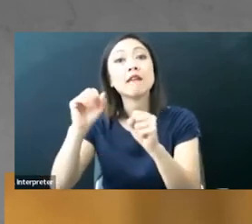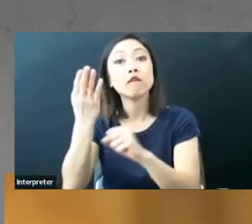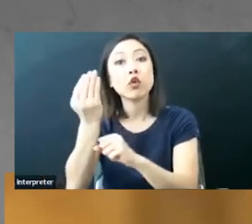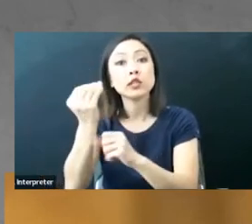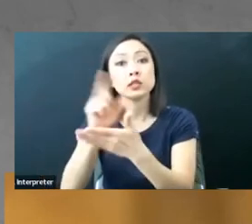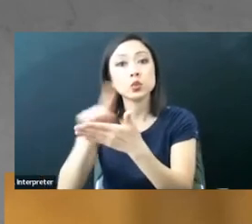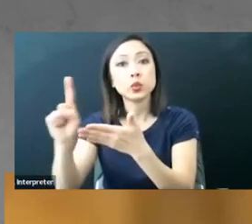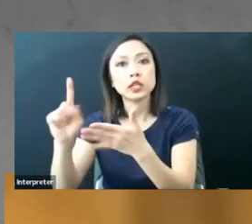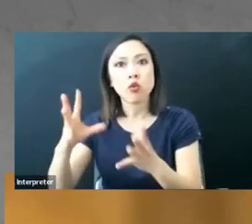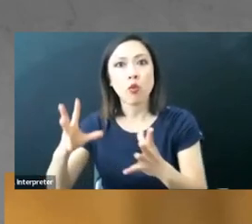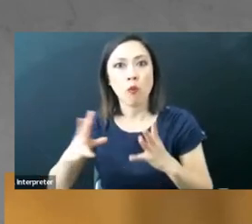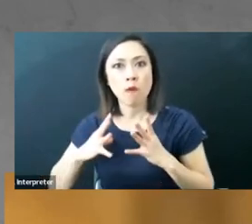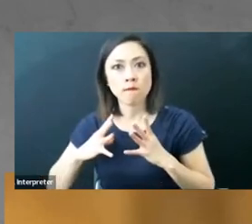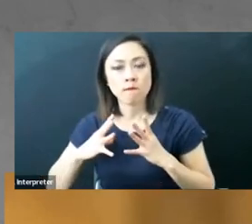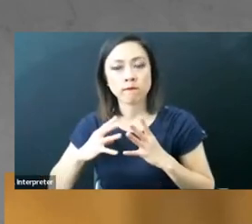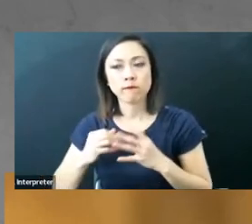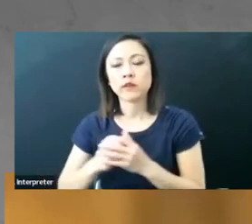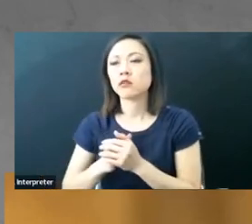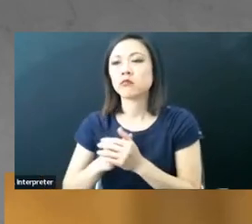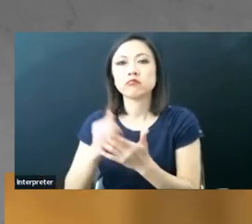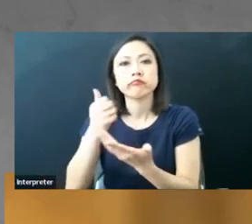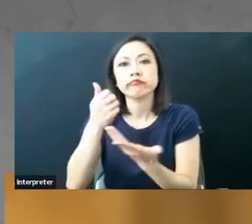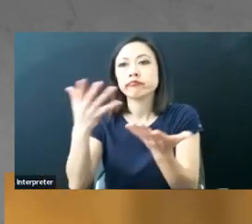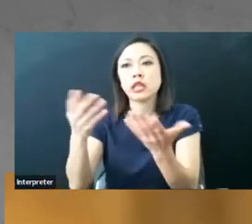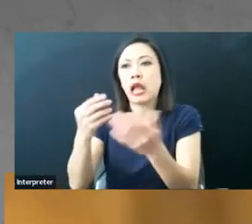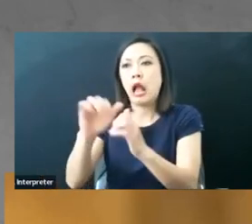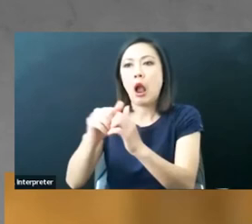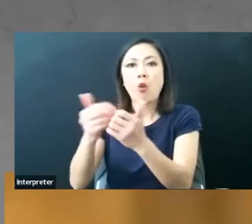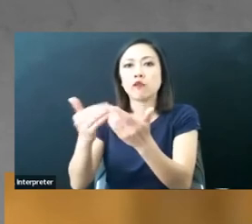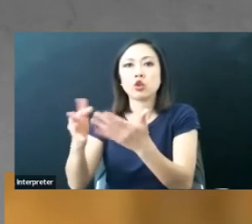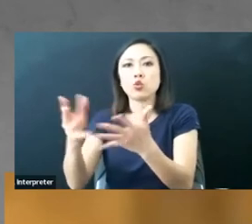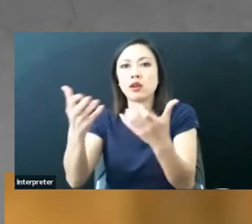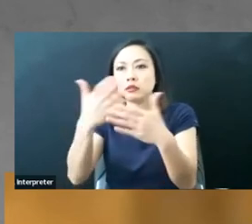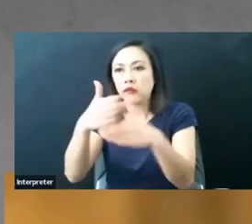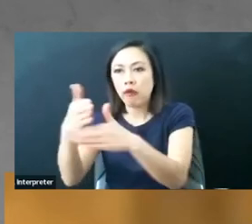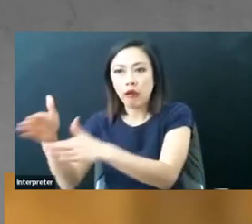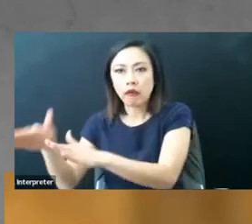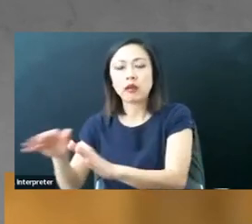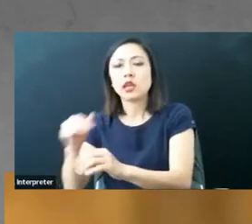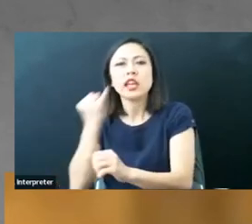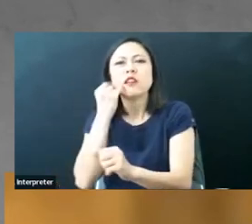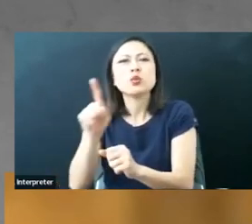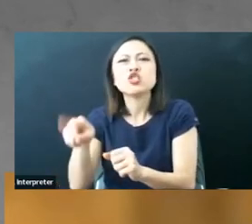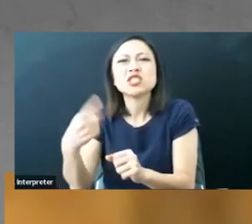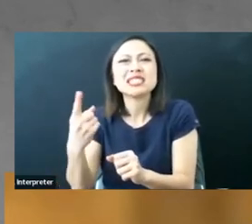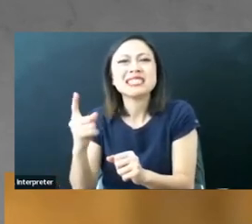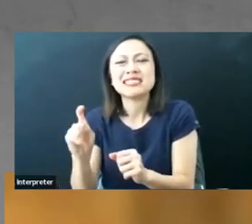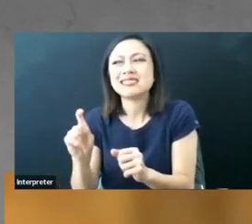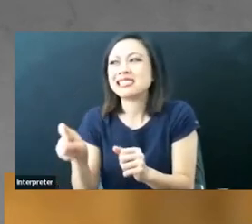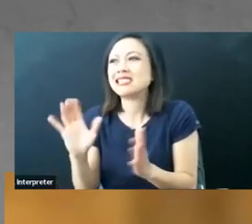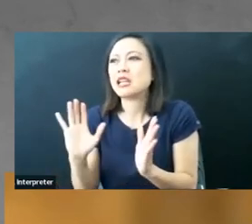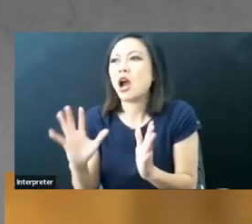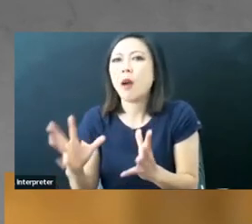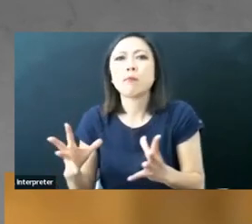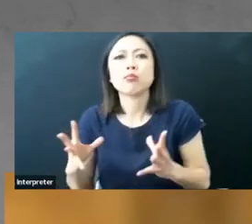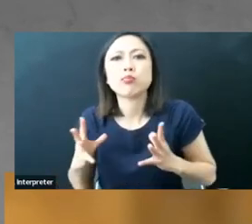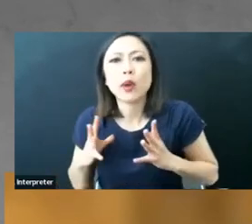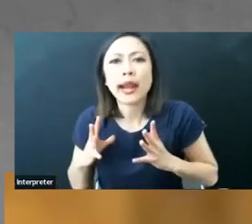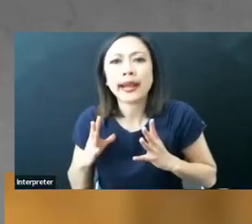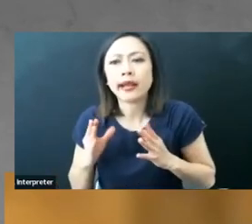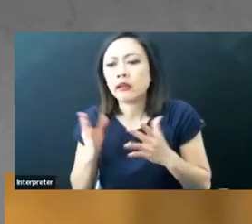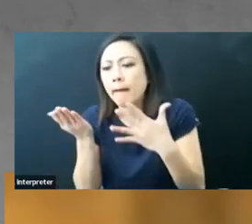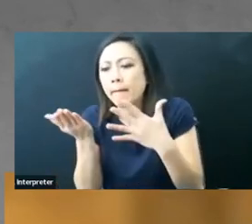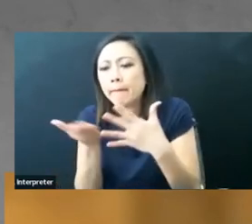in whole or in part, a couple hours every day, however you want to do it, if you just need a break because you're trying to juggle kids who aren't in school